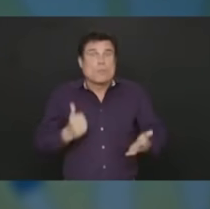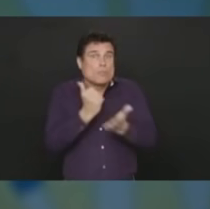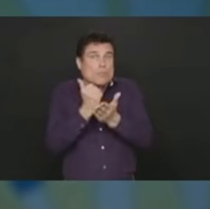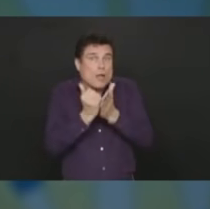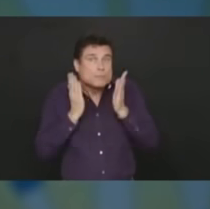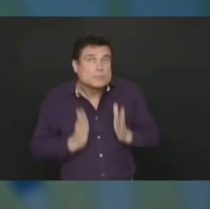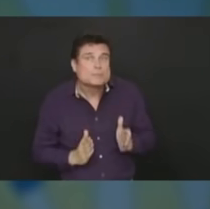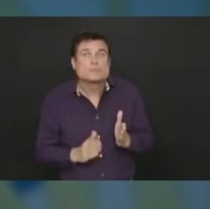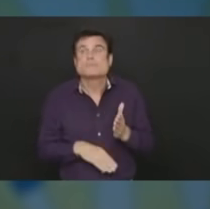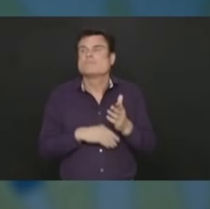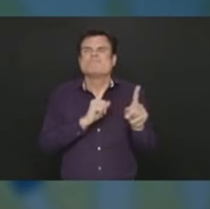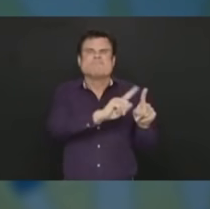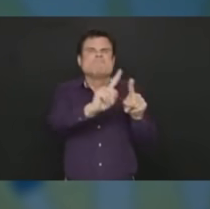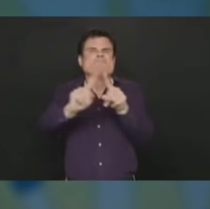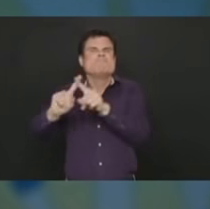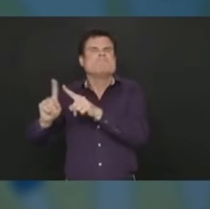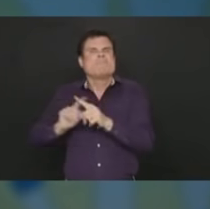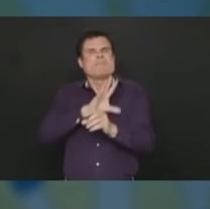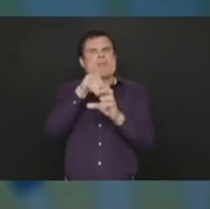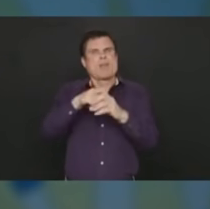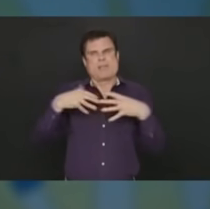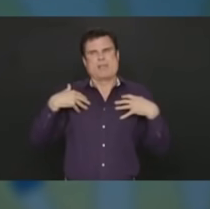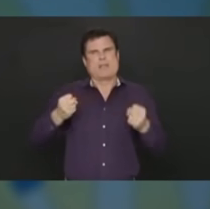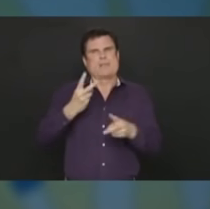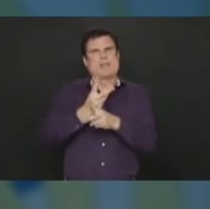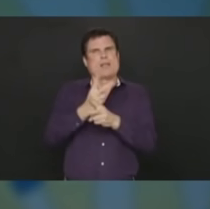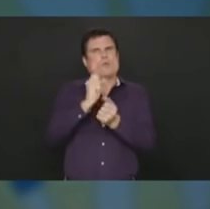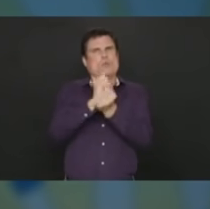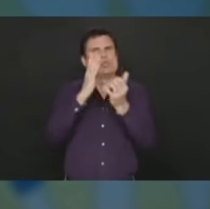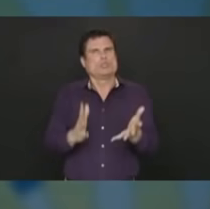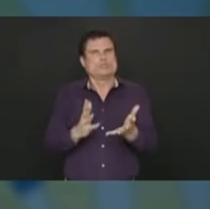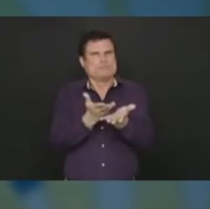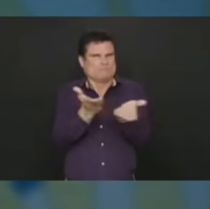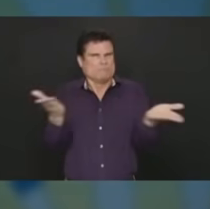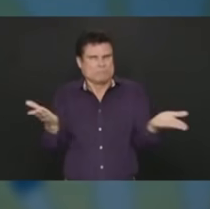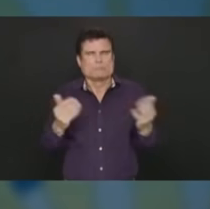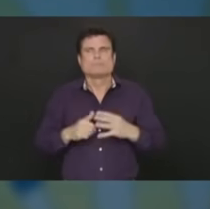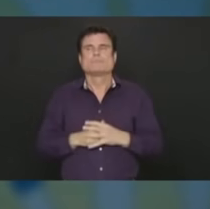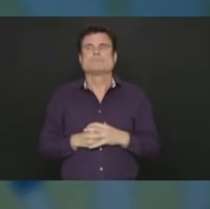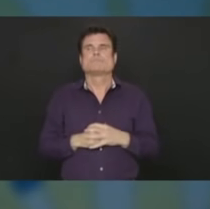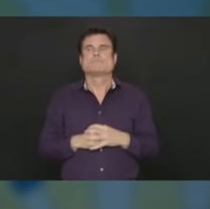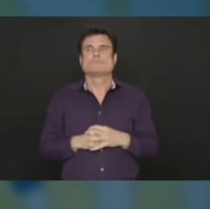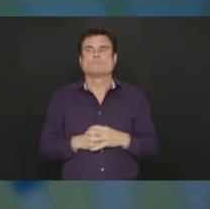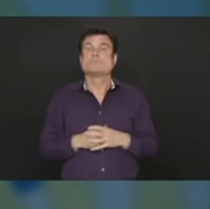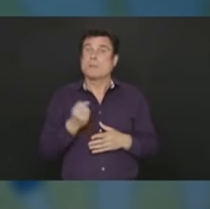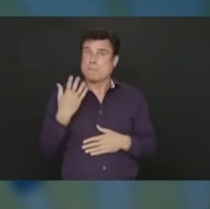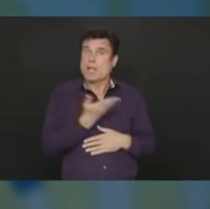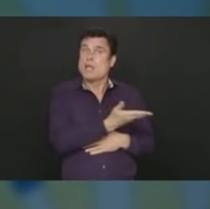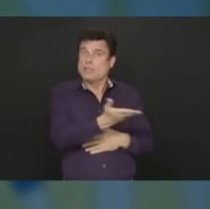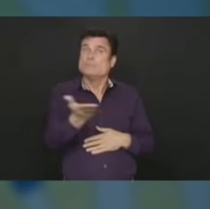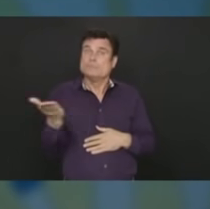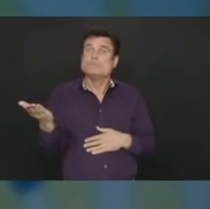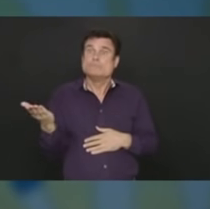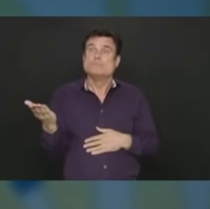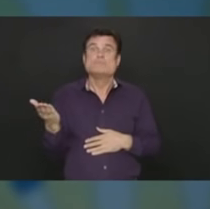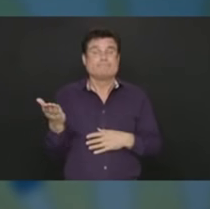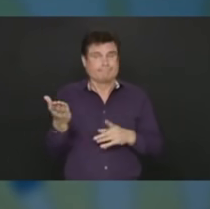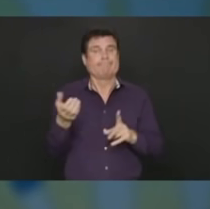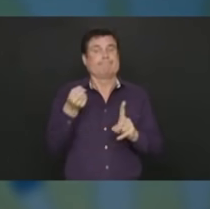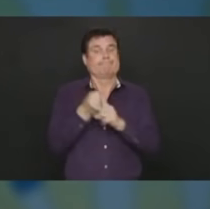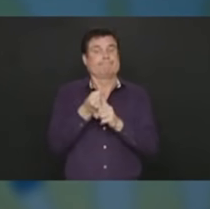were affected at work, either from a colleague or from acquiring this from caring for patients